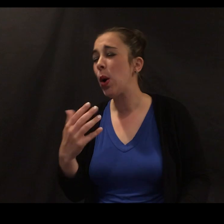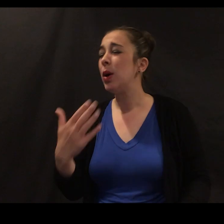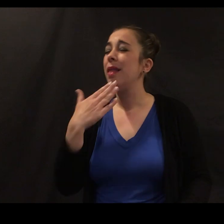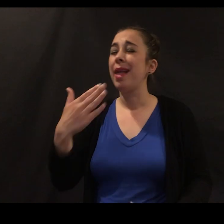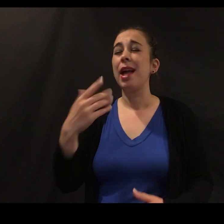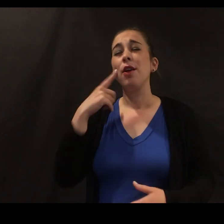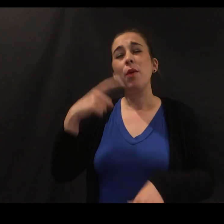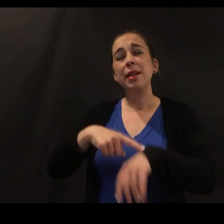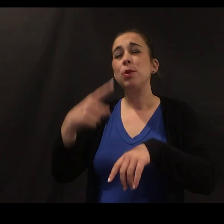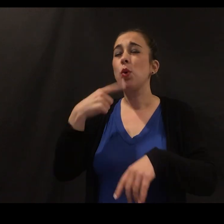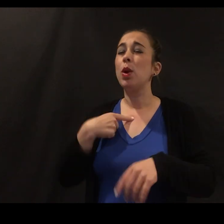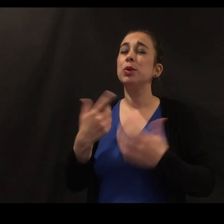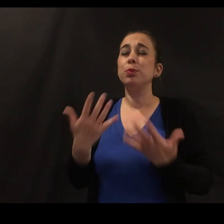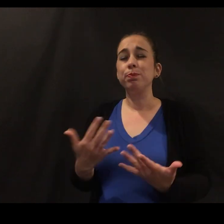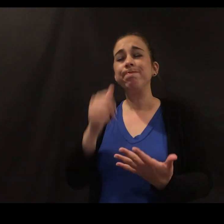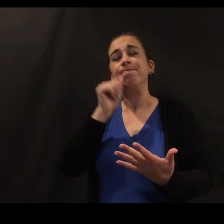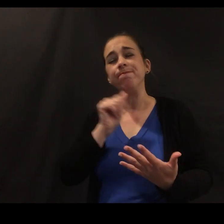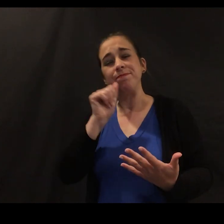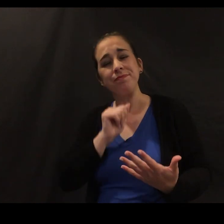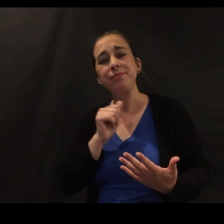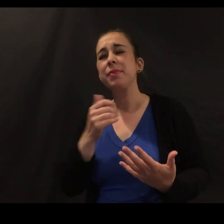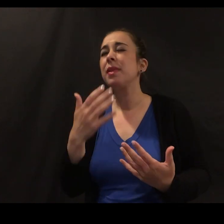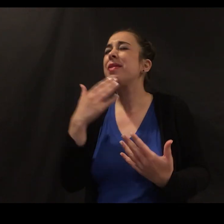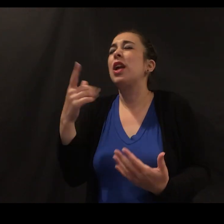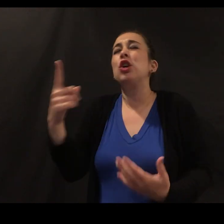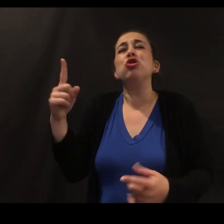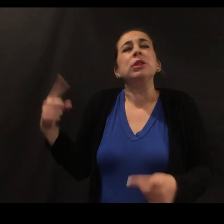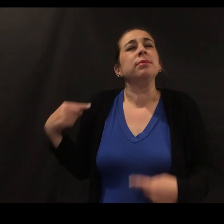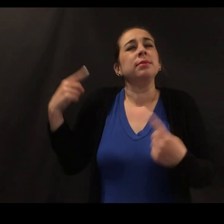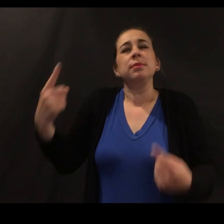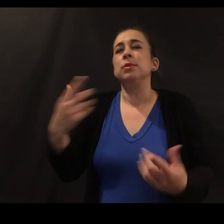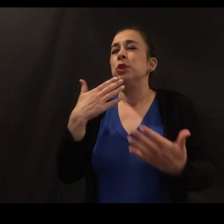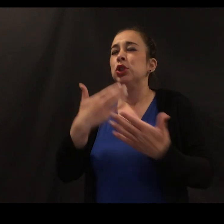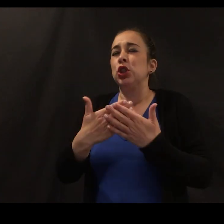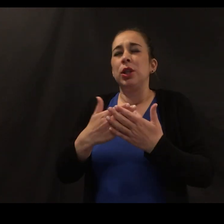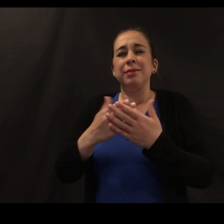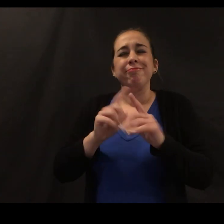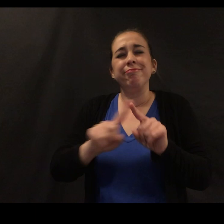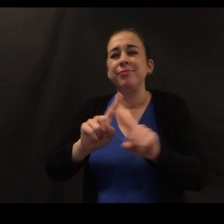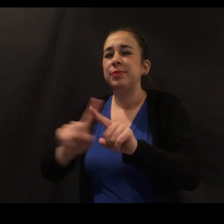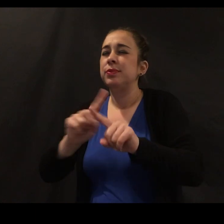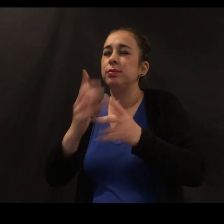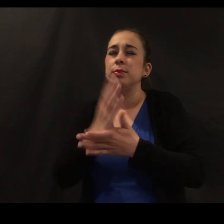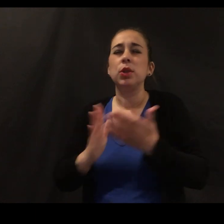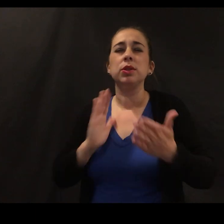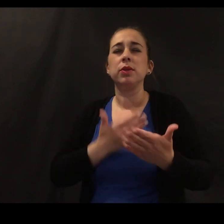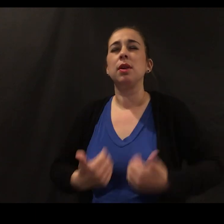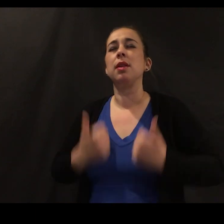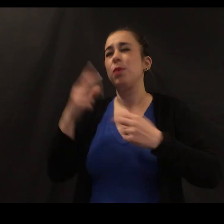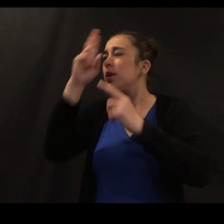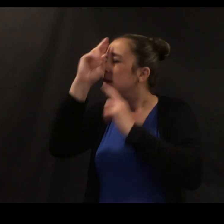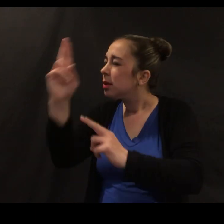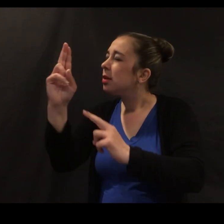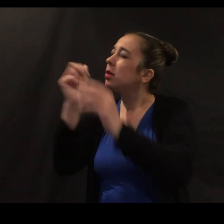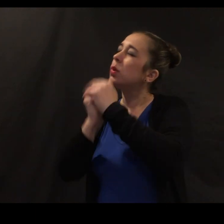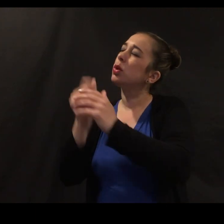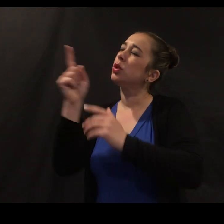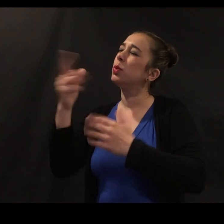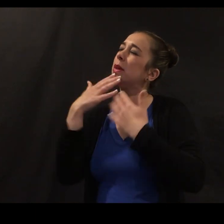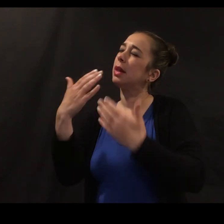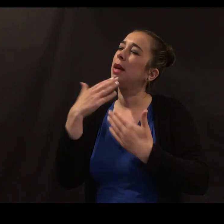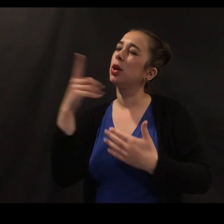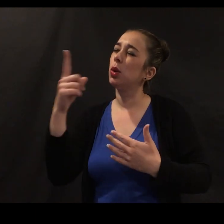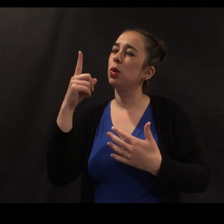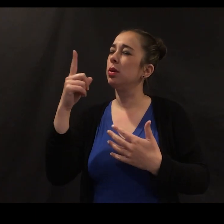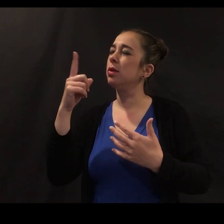time that you've given us. Lord, we thank you that you've just been good to us in every realm of life. We honor you, we worship you, and we thank you for